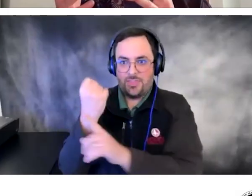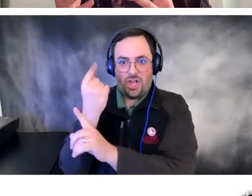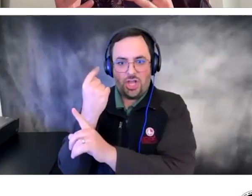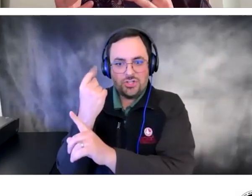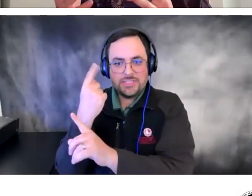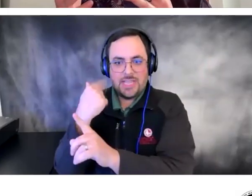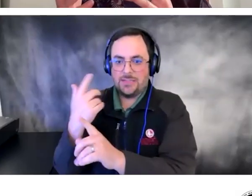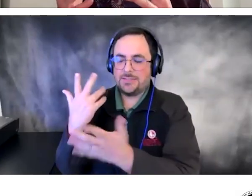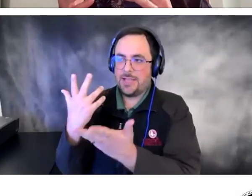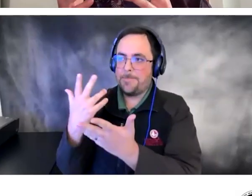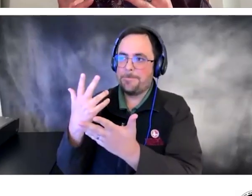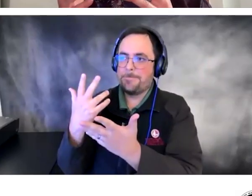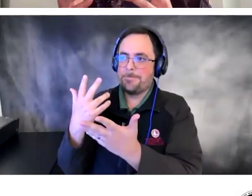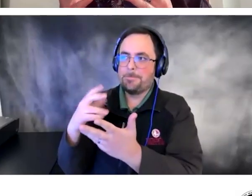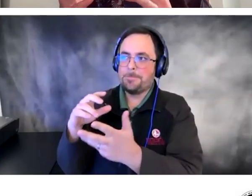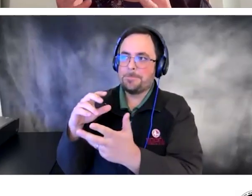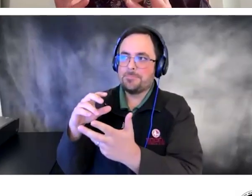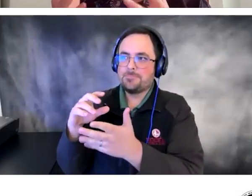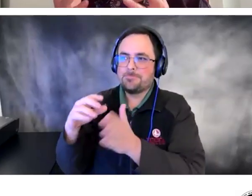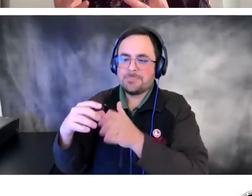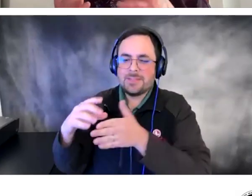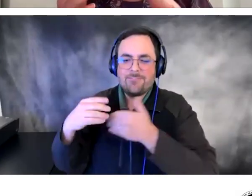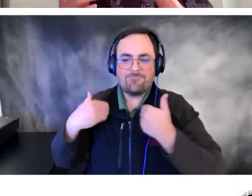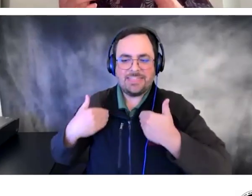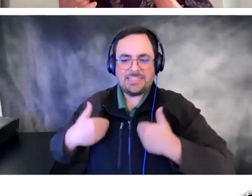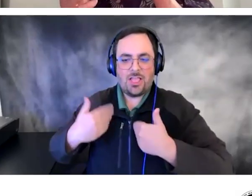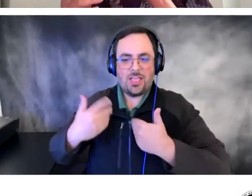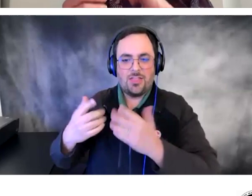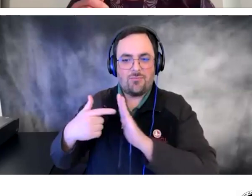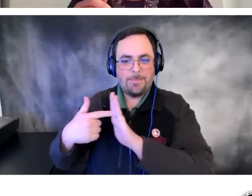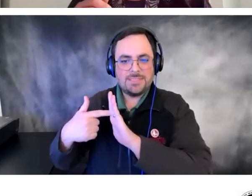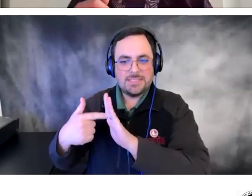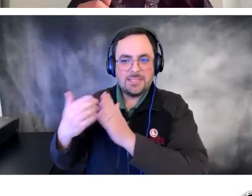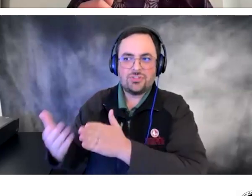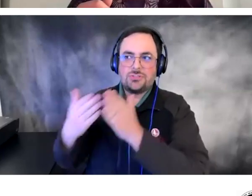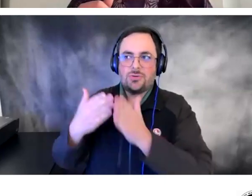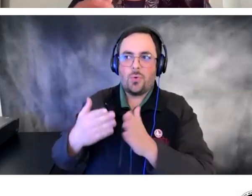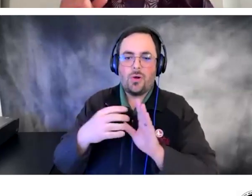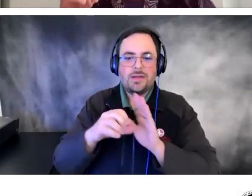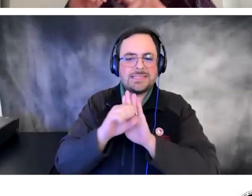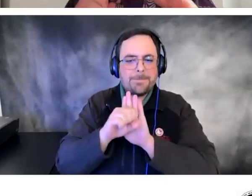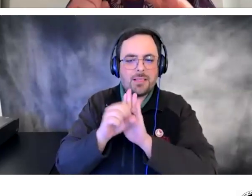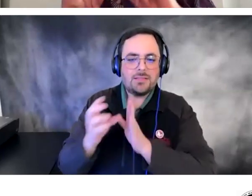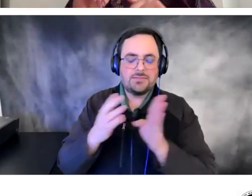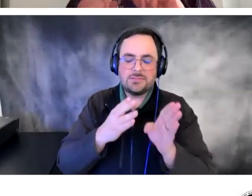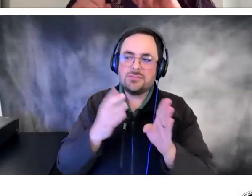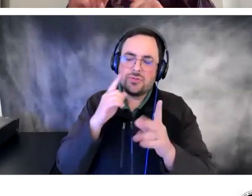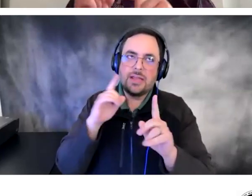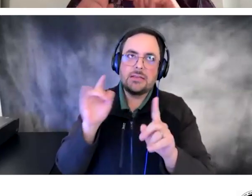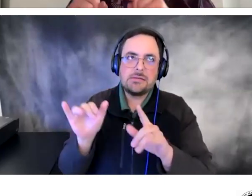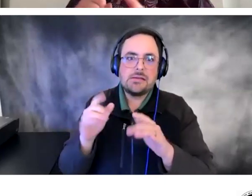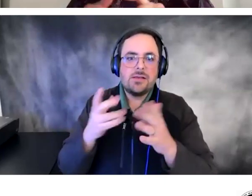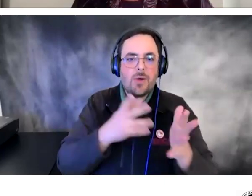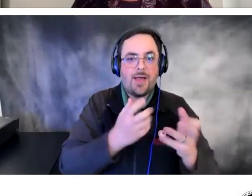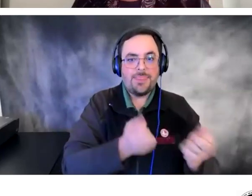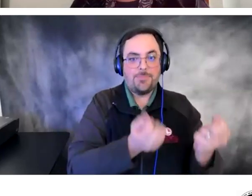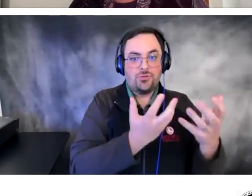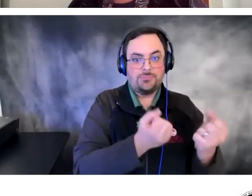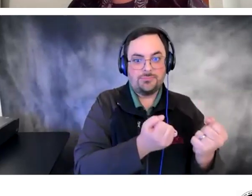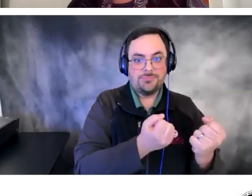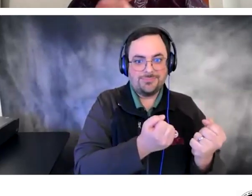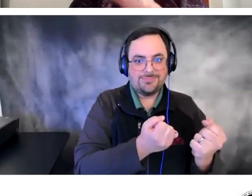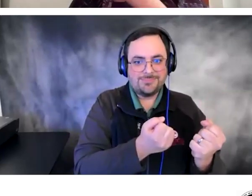understanding some tangible representations or symbols, but you're really building for the child to learn some